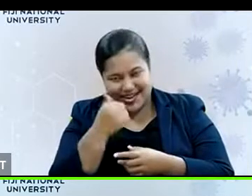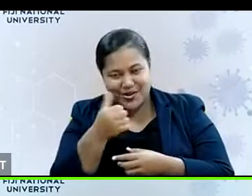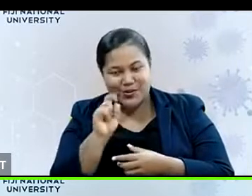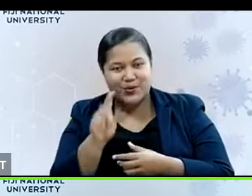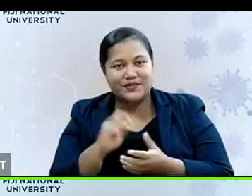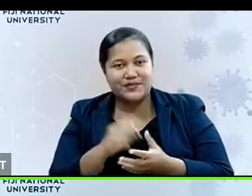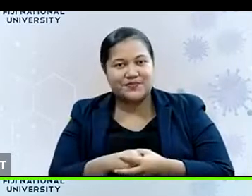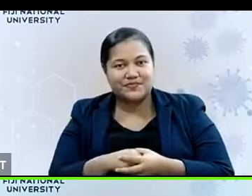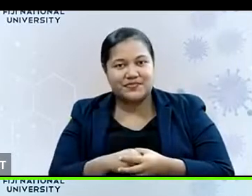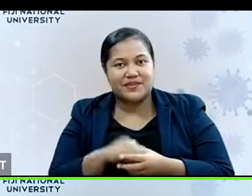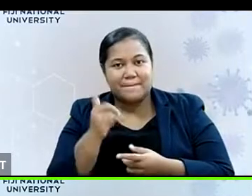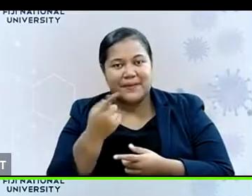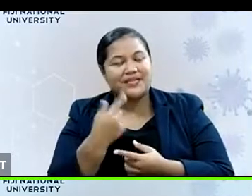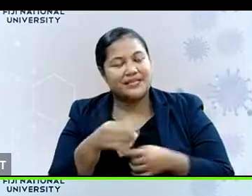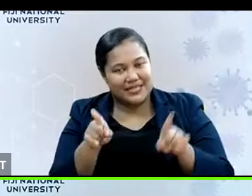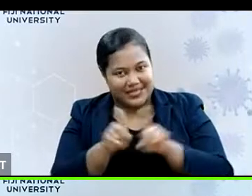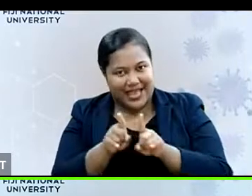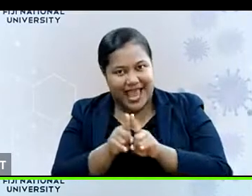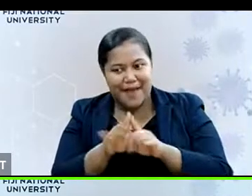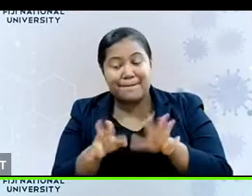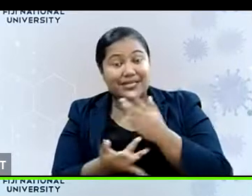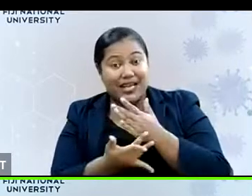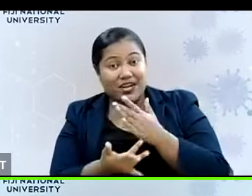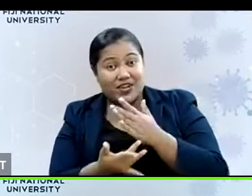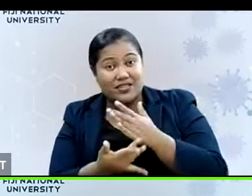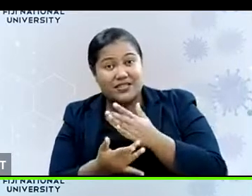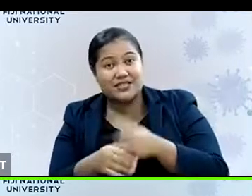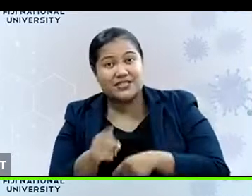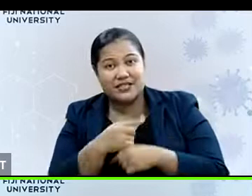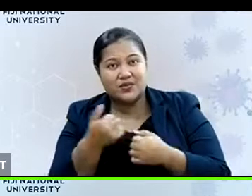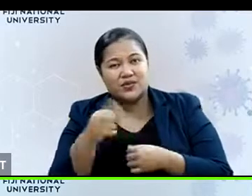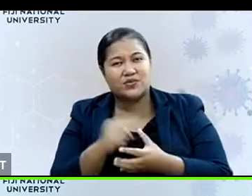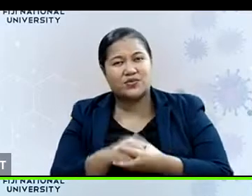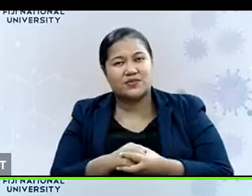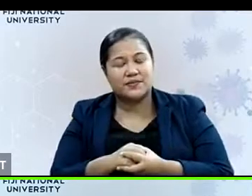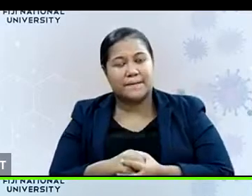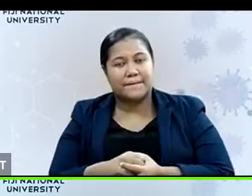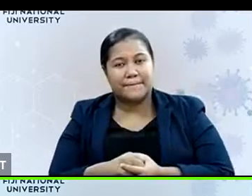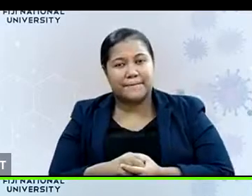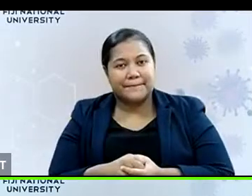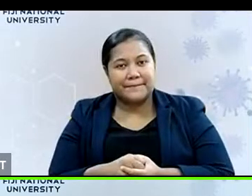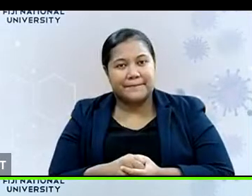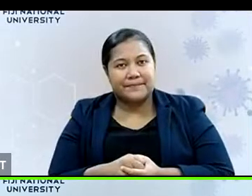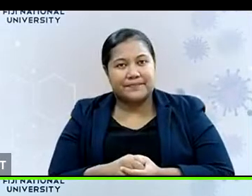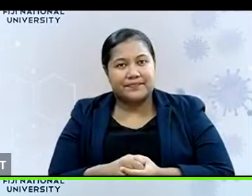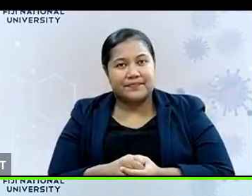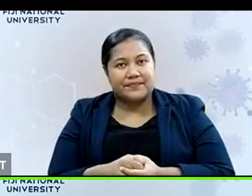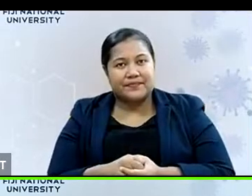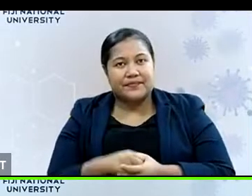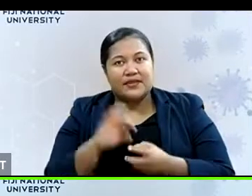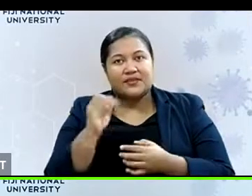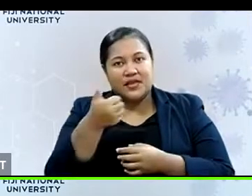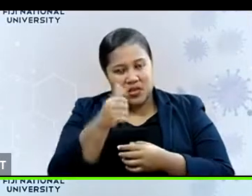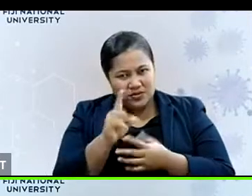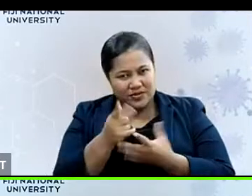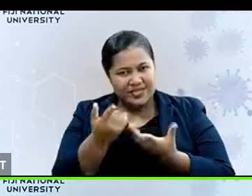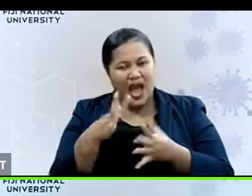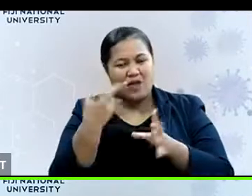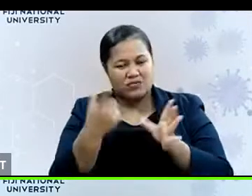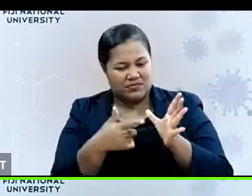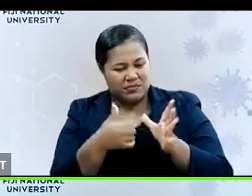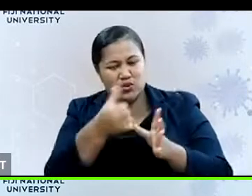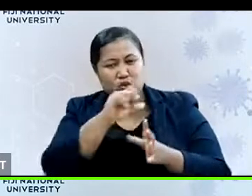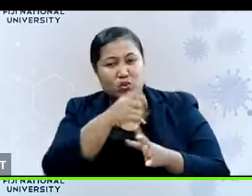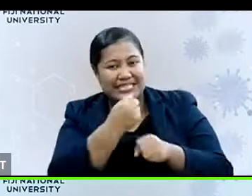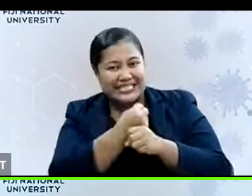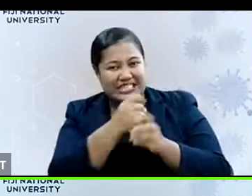exactly the same technology. They're all using amplification of the genome.